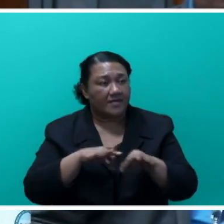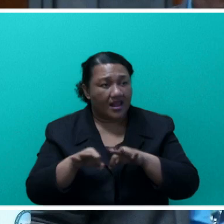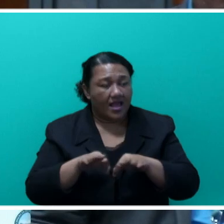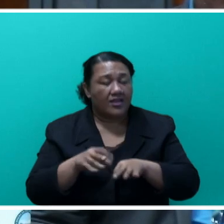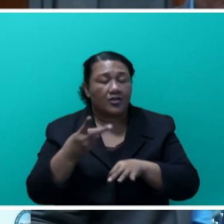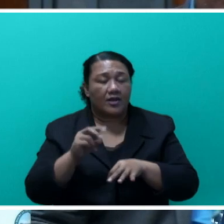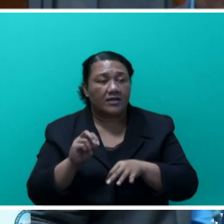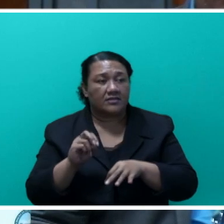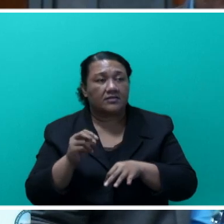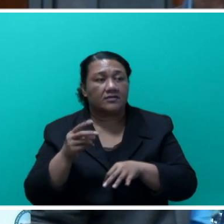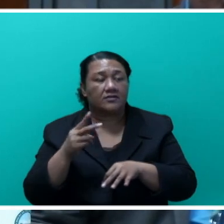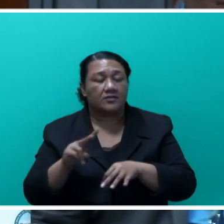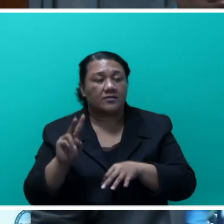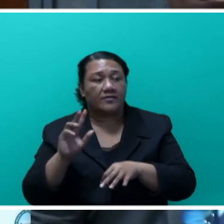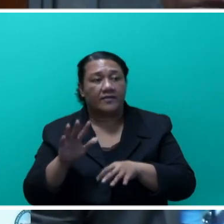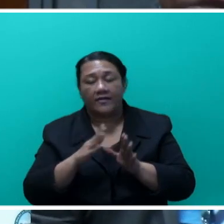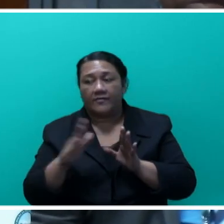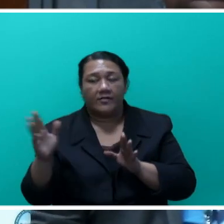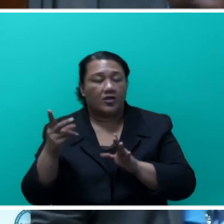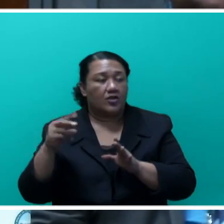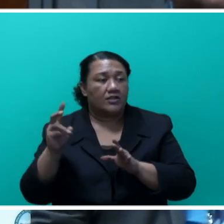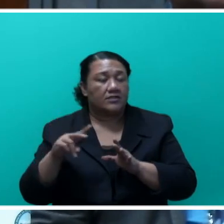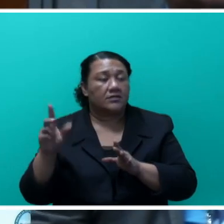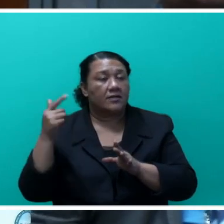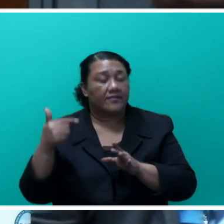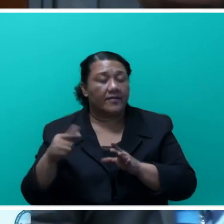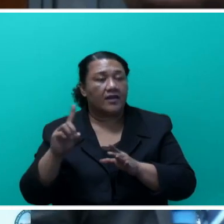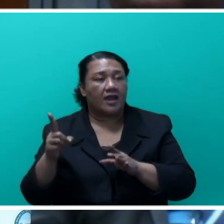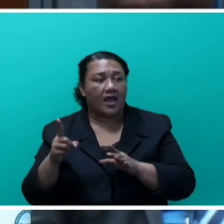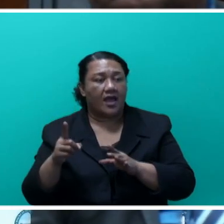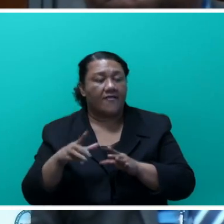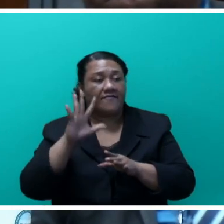2025-2027, the 5-year NDP,